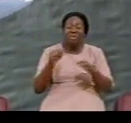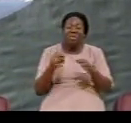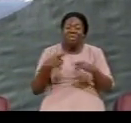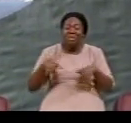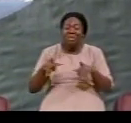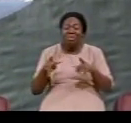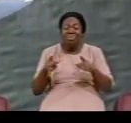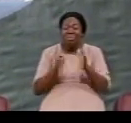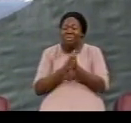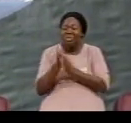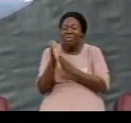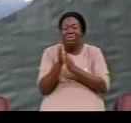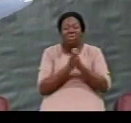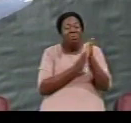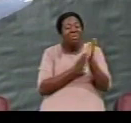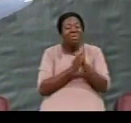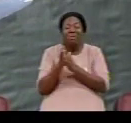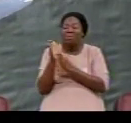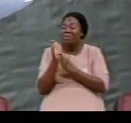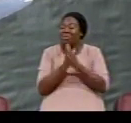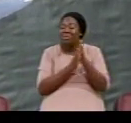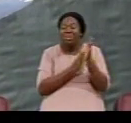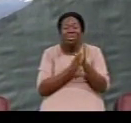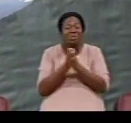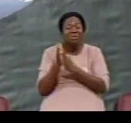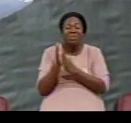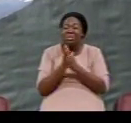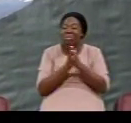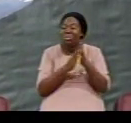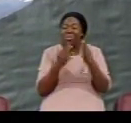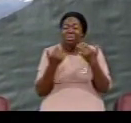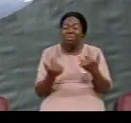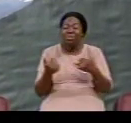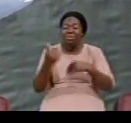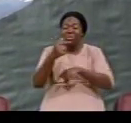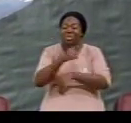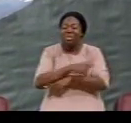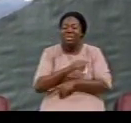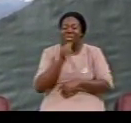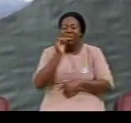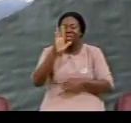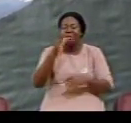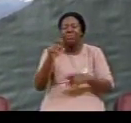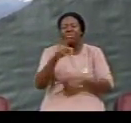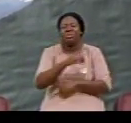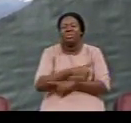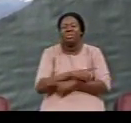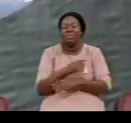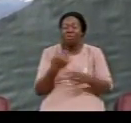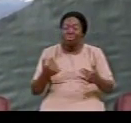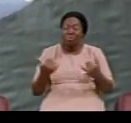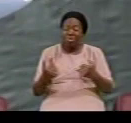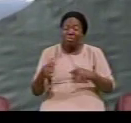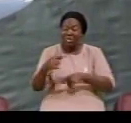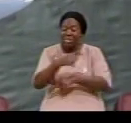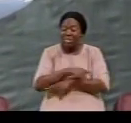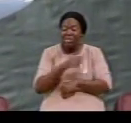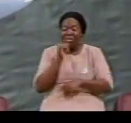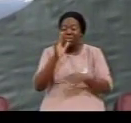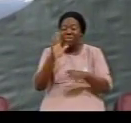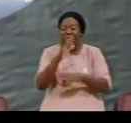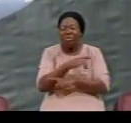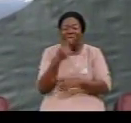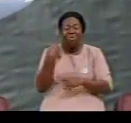pray. Let us pray. Today is your day. It's your day. Your day for